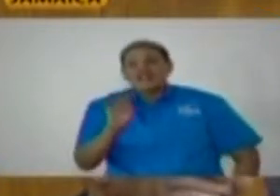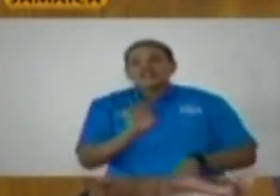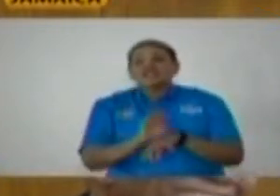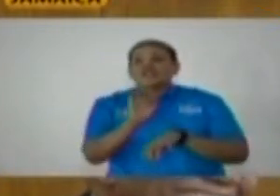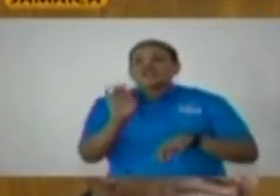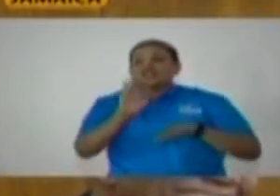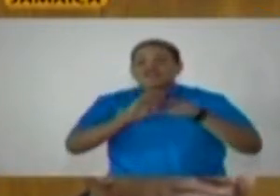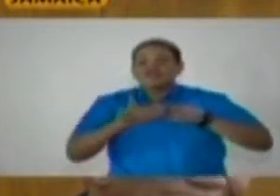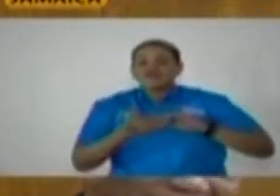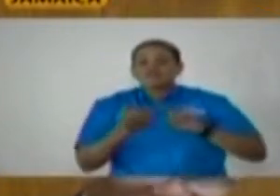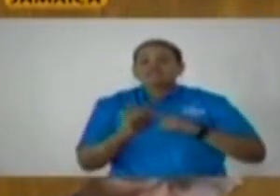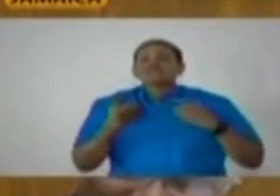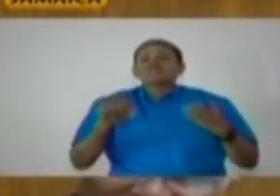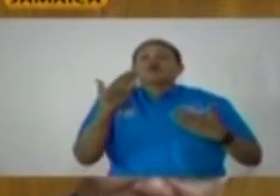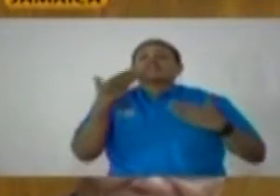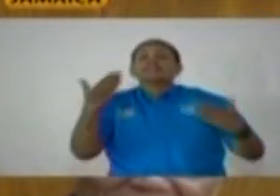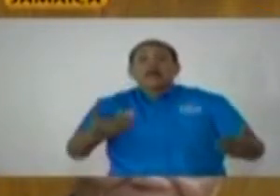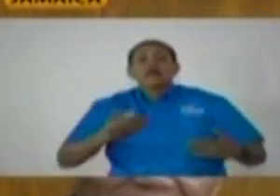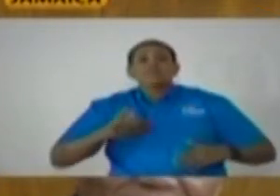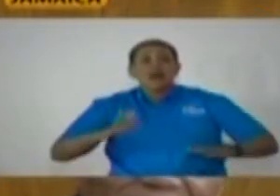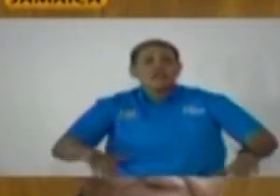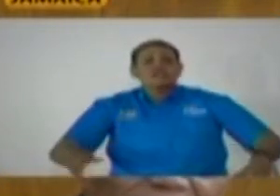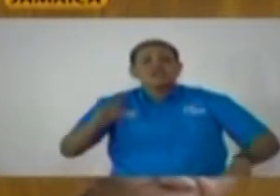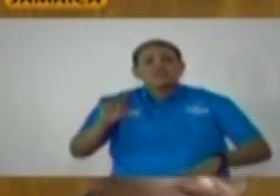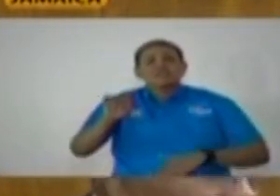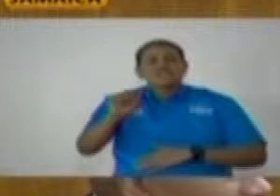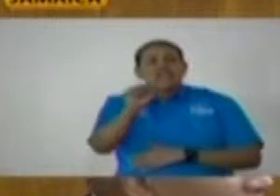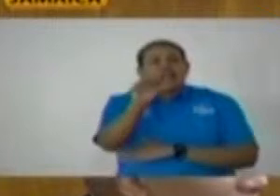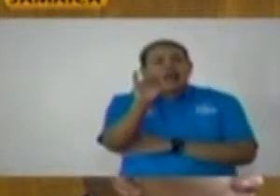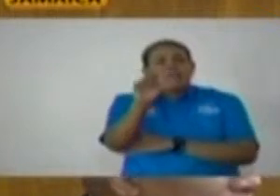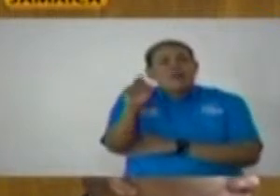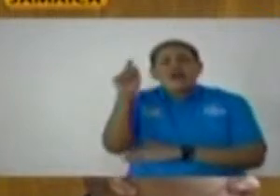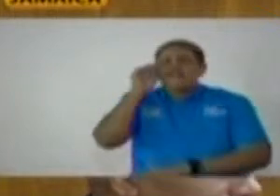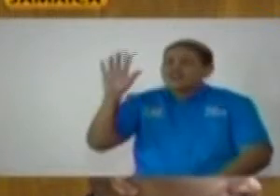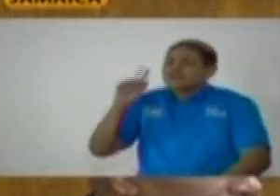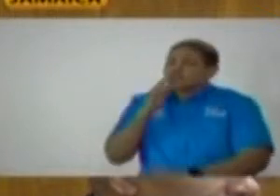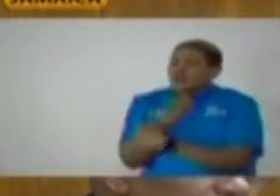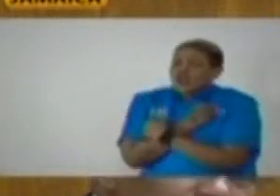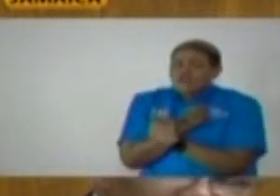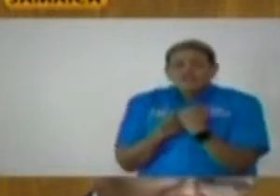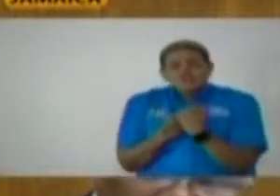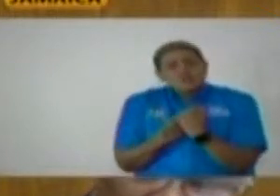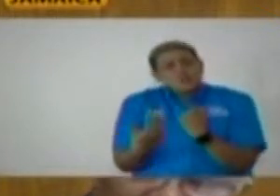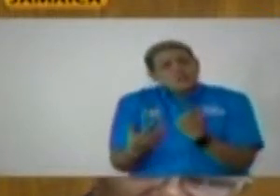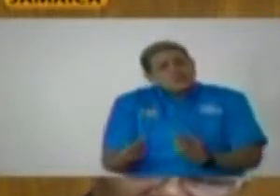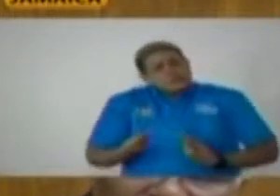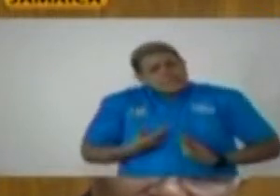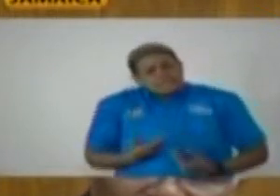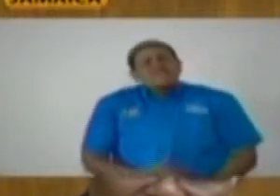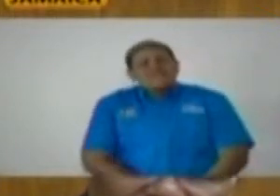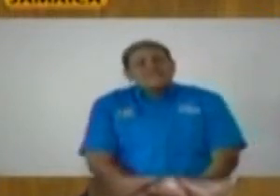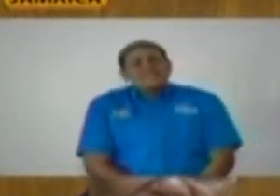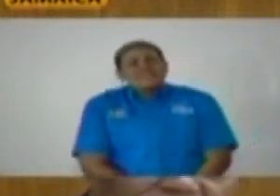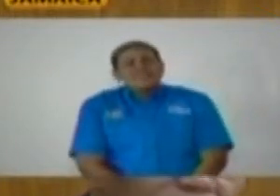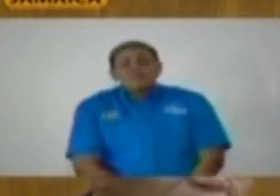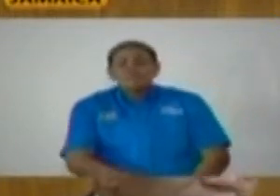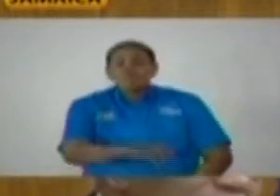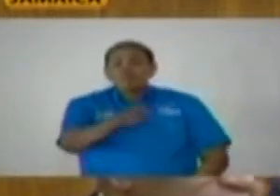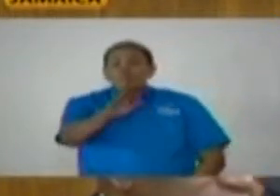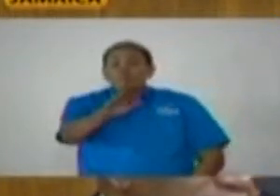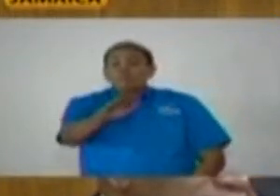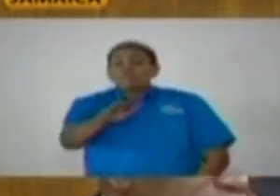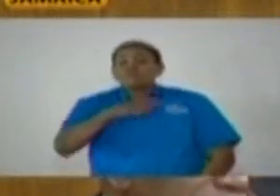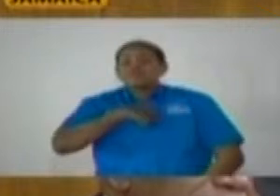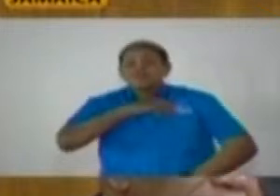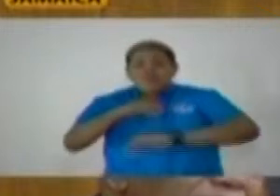Madam Speaker, I want to thank my children, PJ and Amara, for their love and support. And to